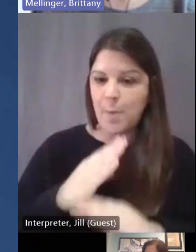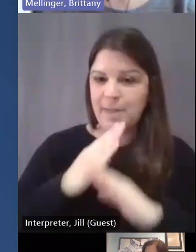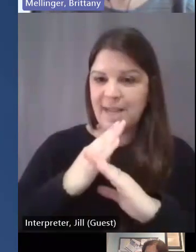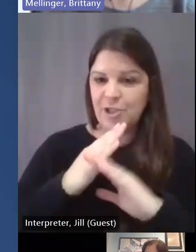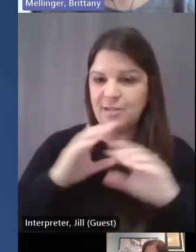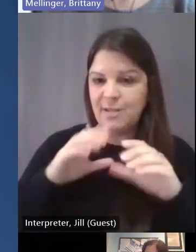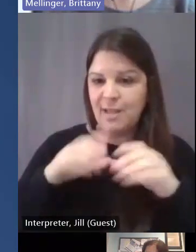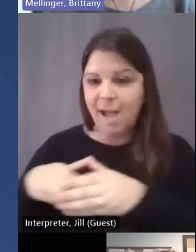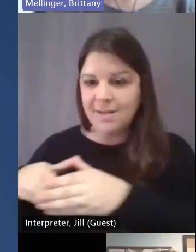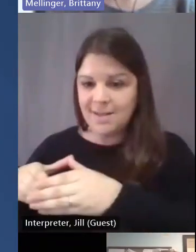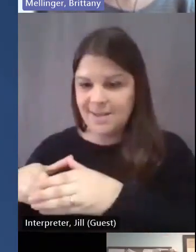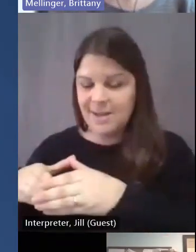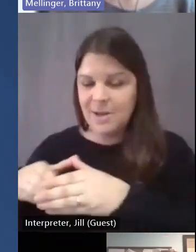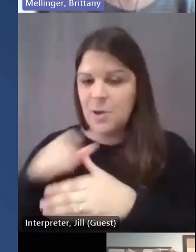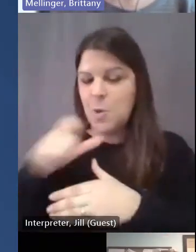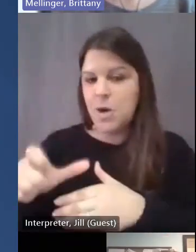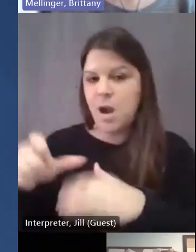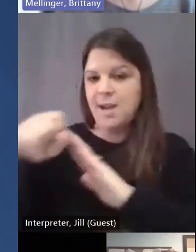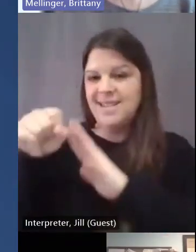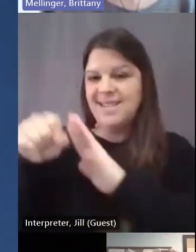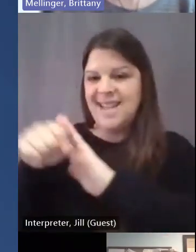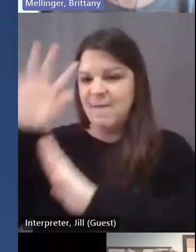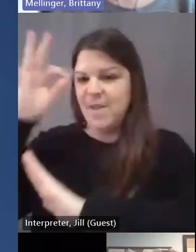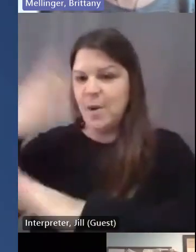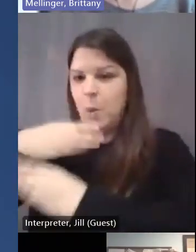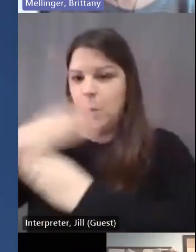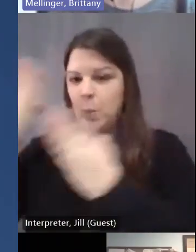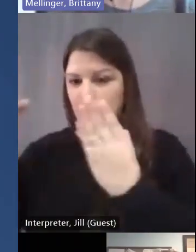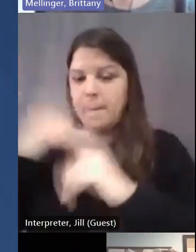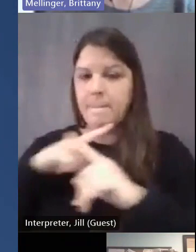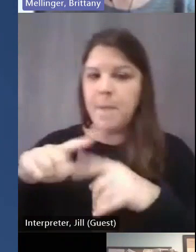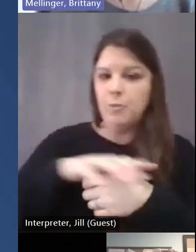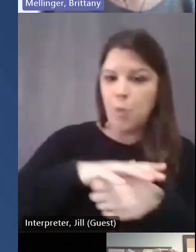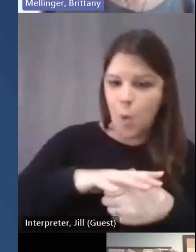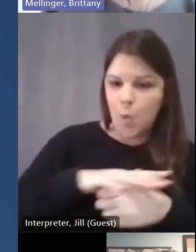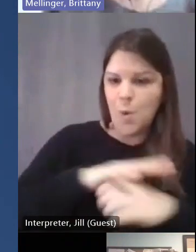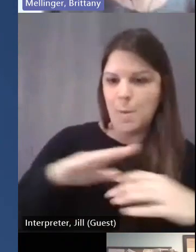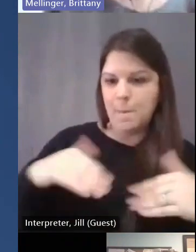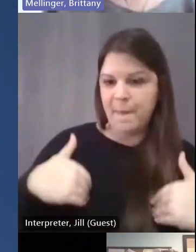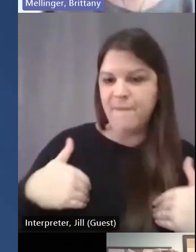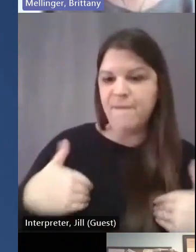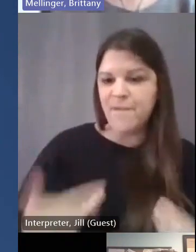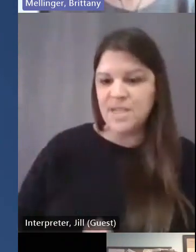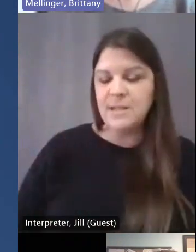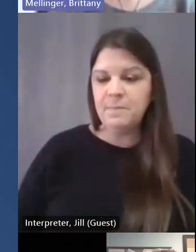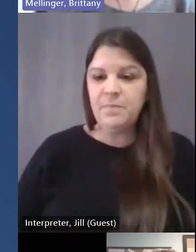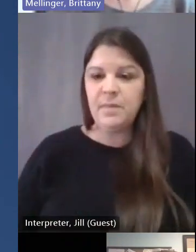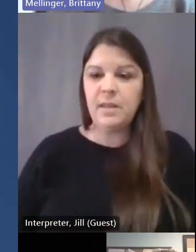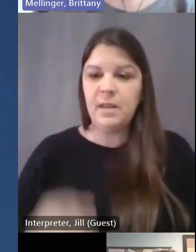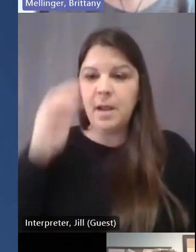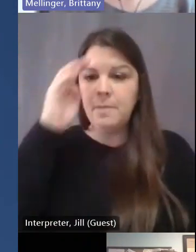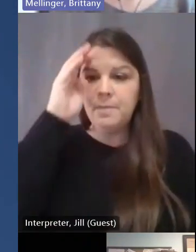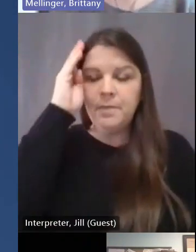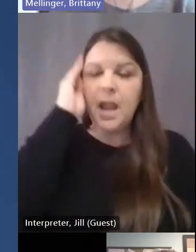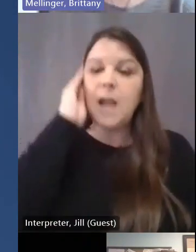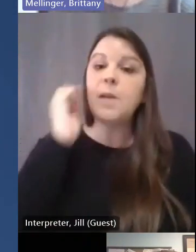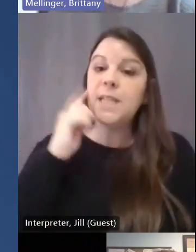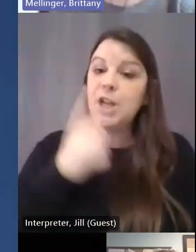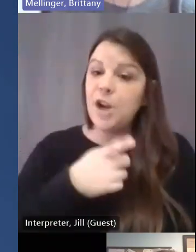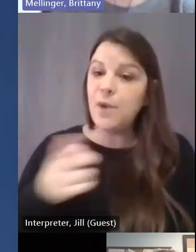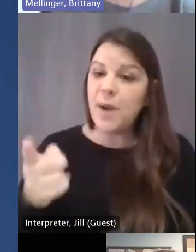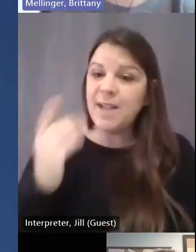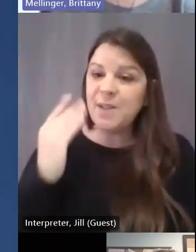classes that are not covered at the state or the federal level. So those are important to be aware of. I'd love to hear in the chat if you're aware